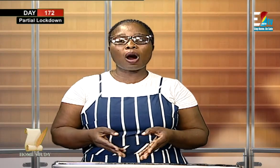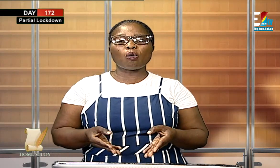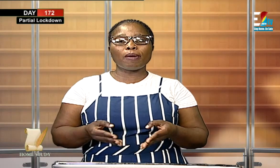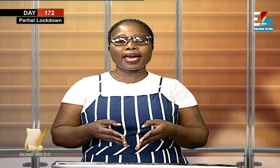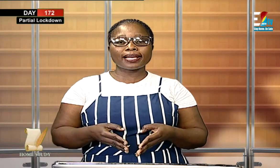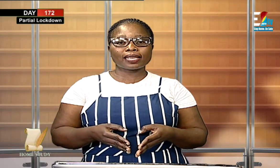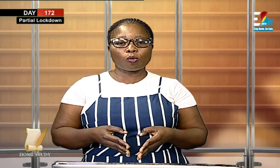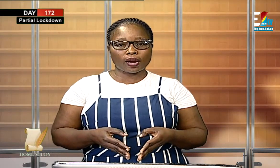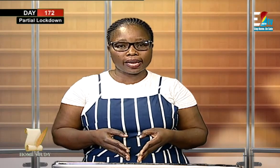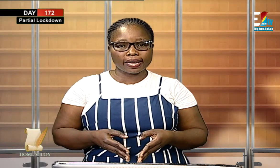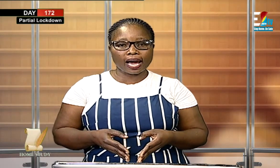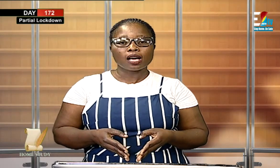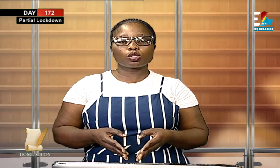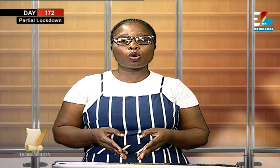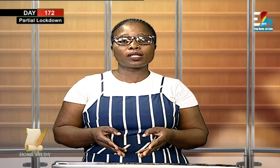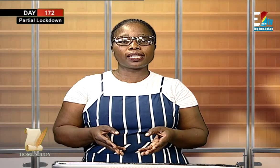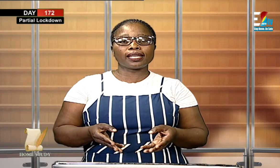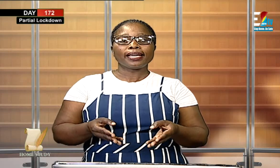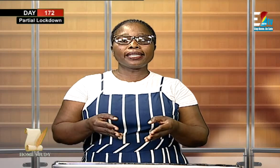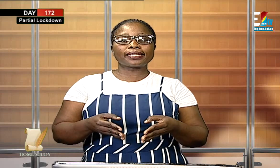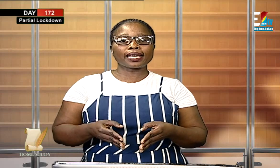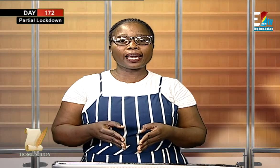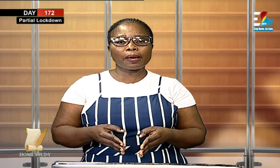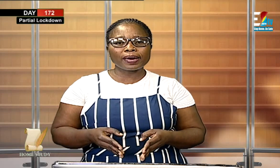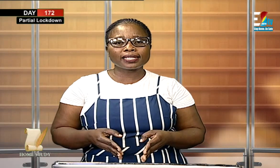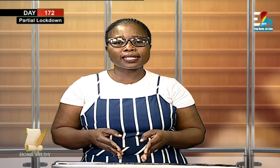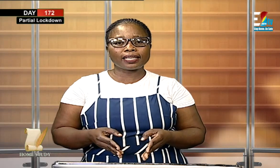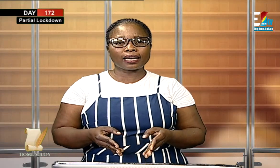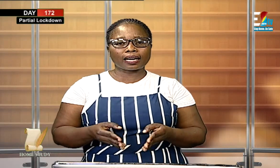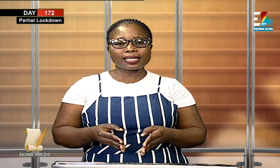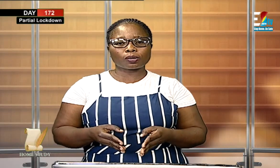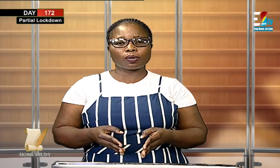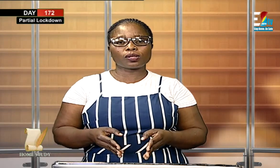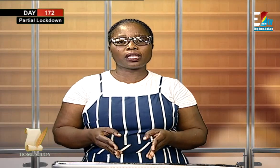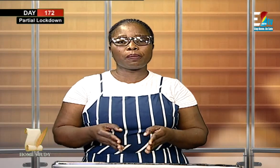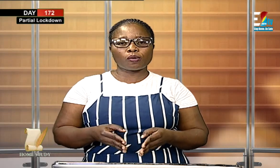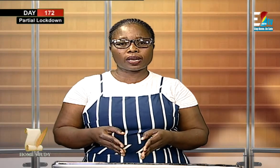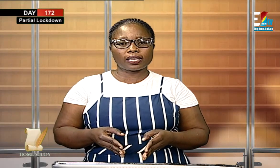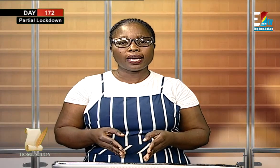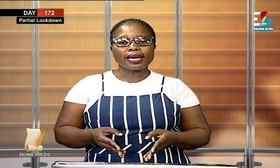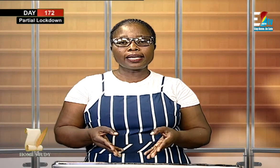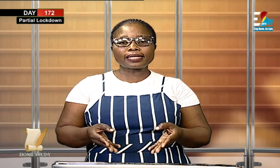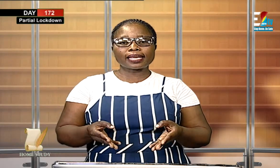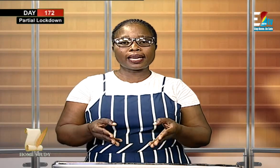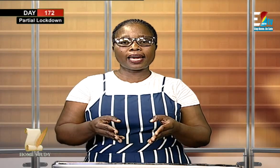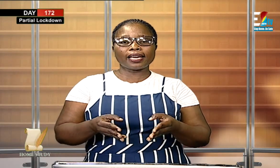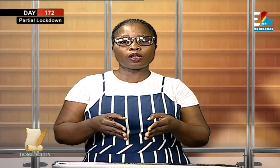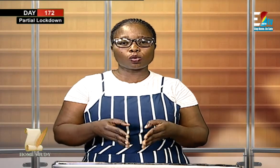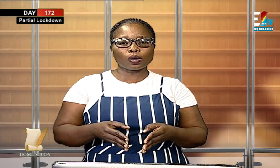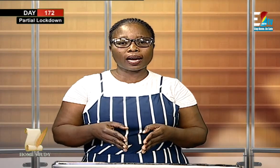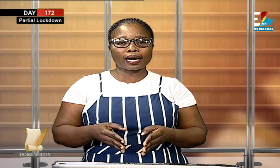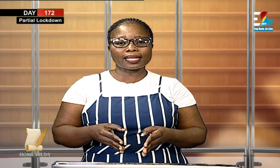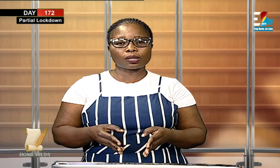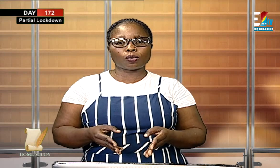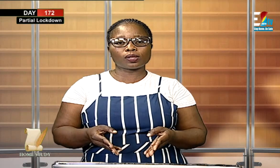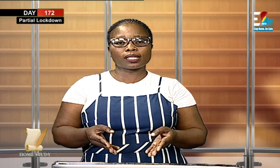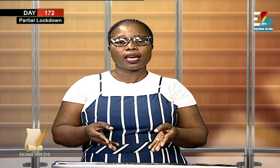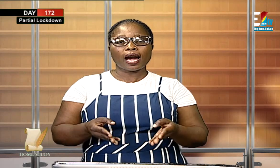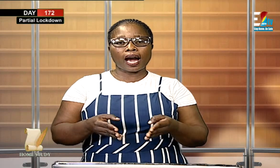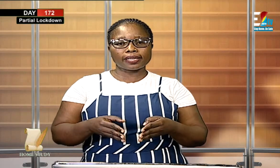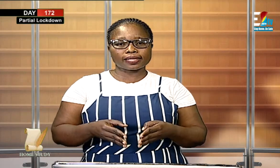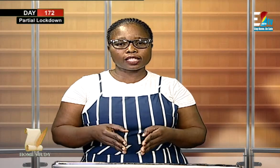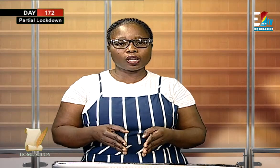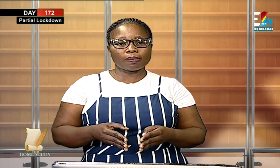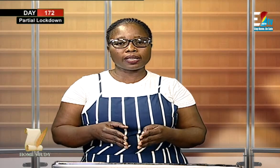magama awubese wena sowuthi ngithenge ipenseli ngakhanza kwekuthi iphukile ngithenge irula ngakhanza